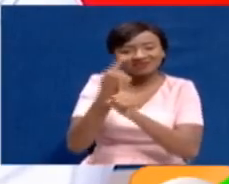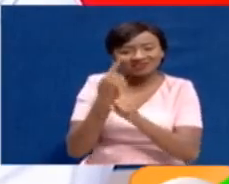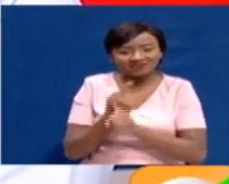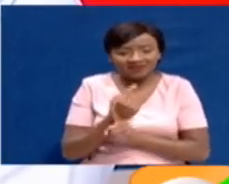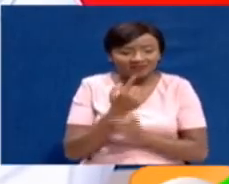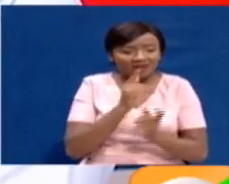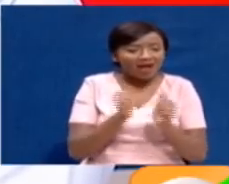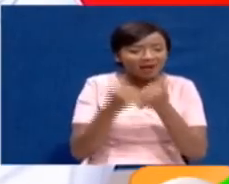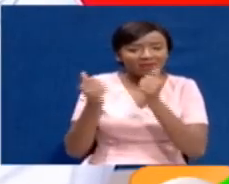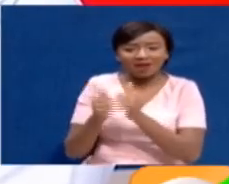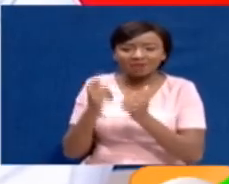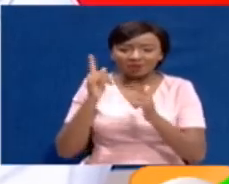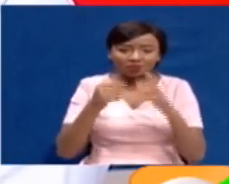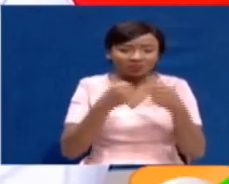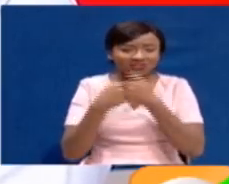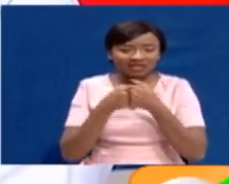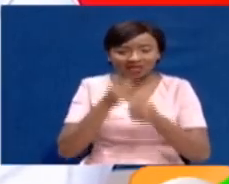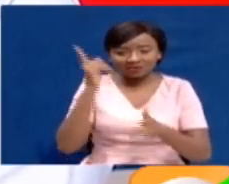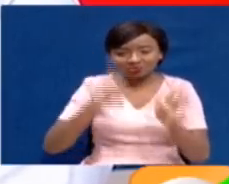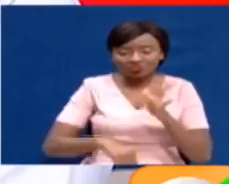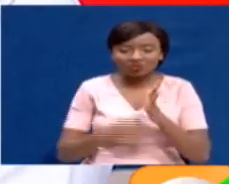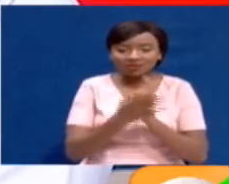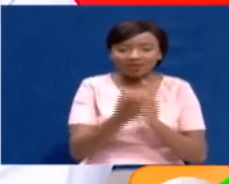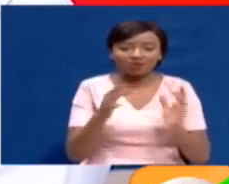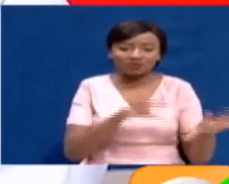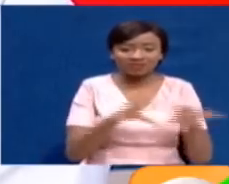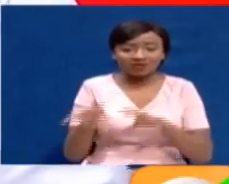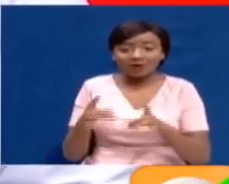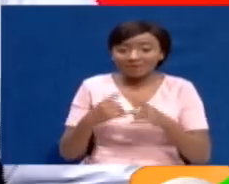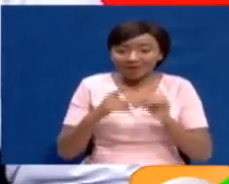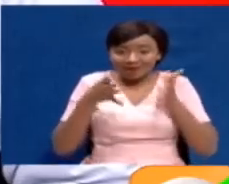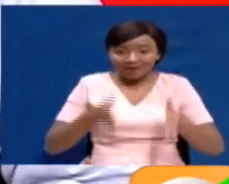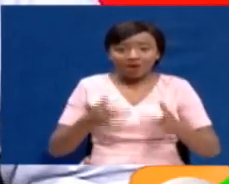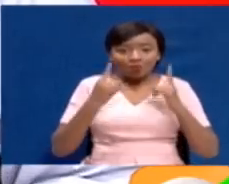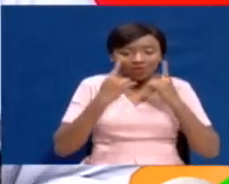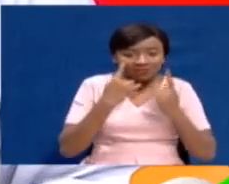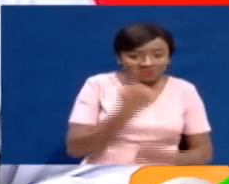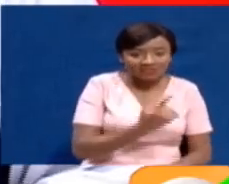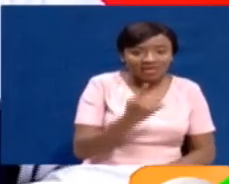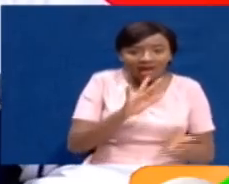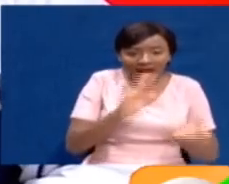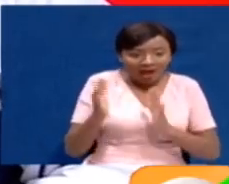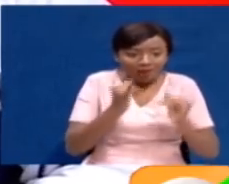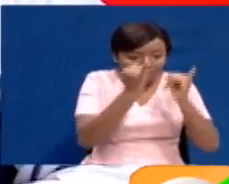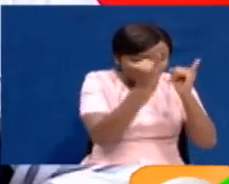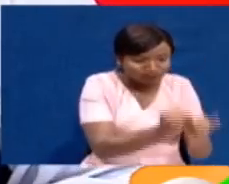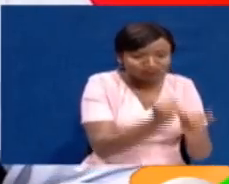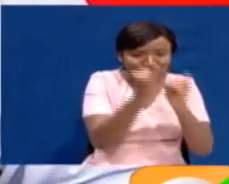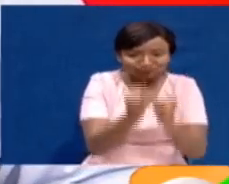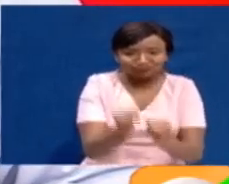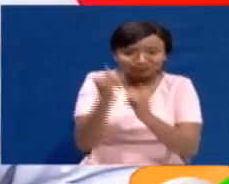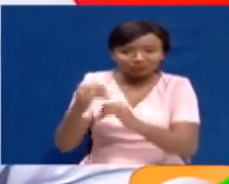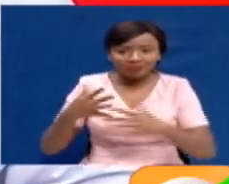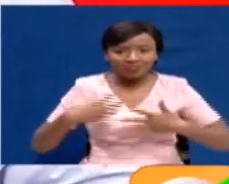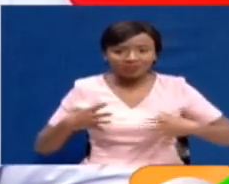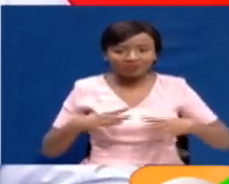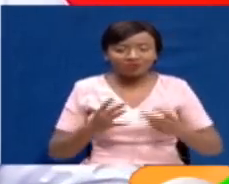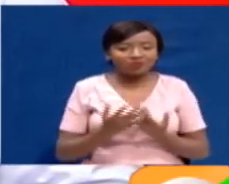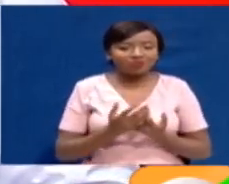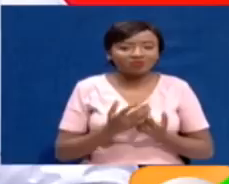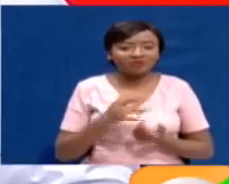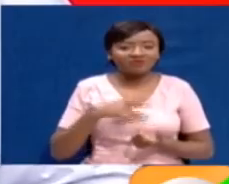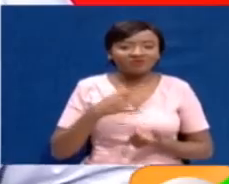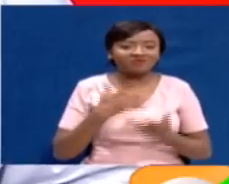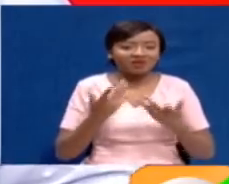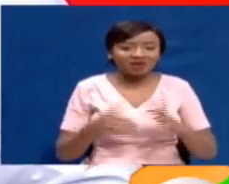has brought forth. But tonight, we look at how individuals are handling the situation. Here is